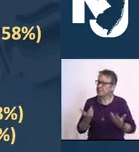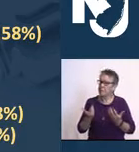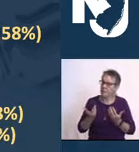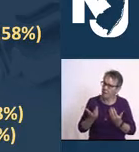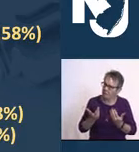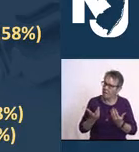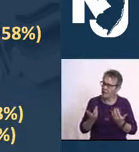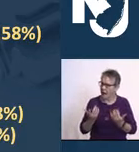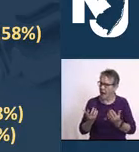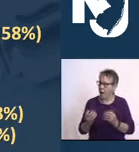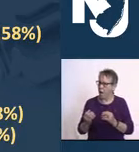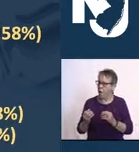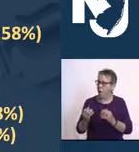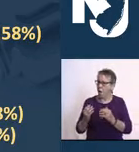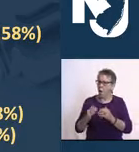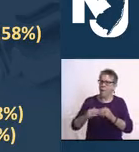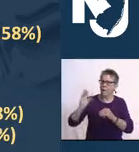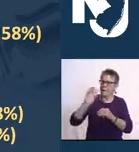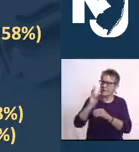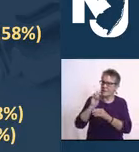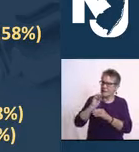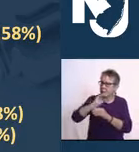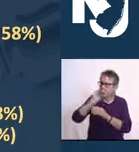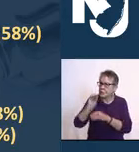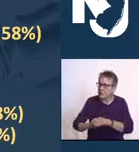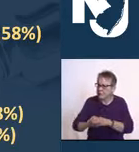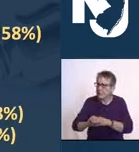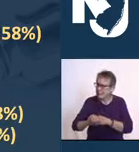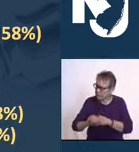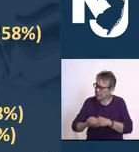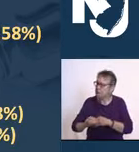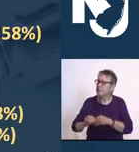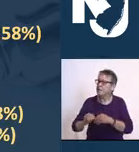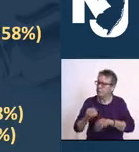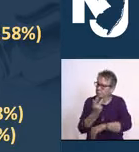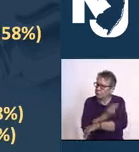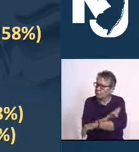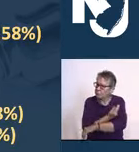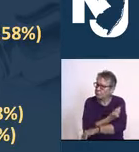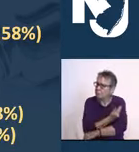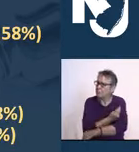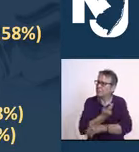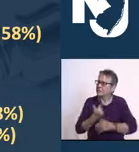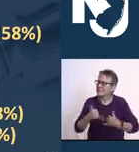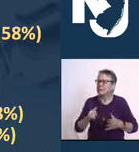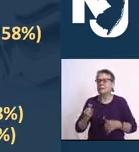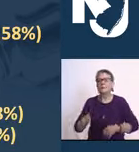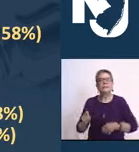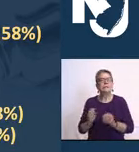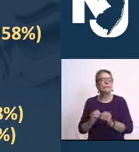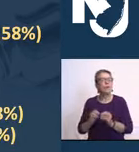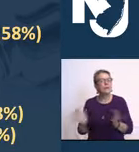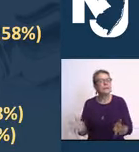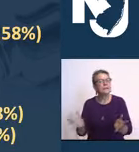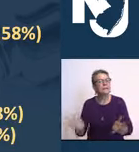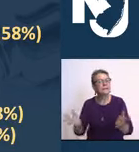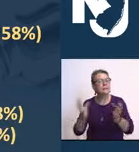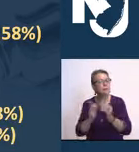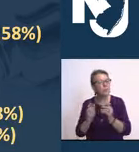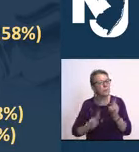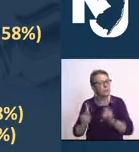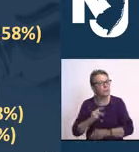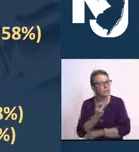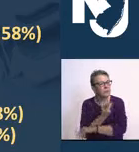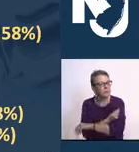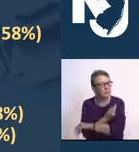another 50% who have yet to get theirs. Since we last met, we crossed another vaccination